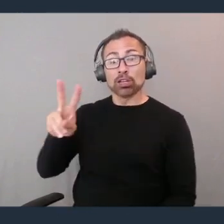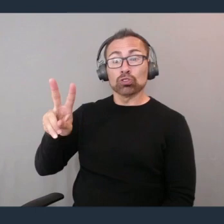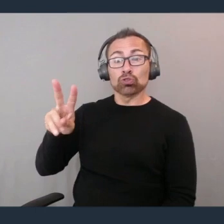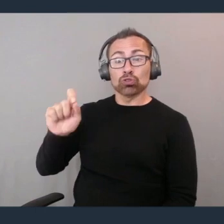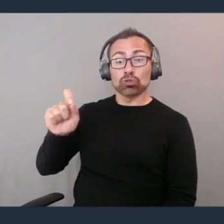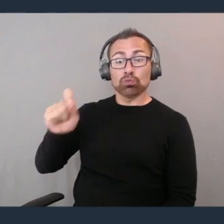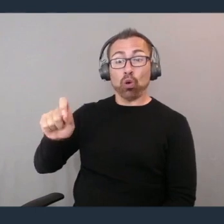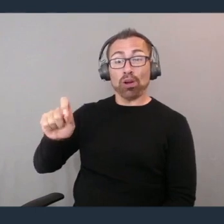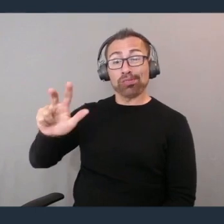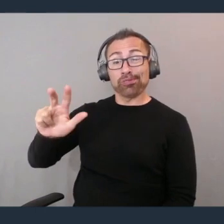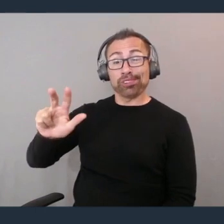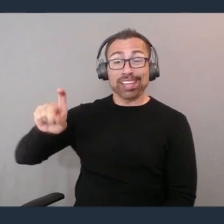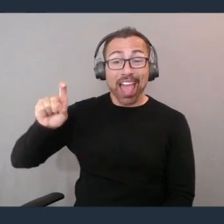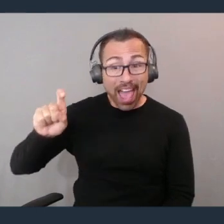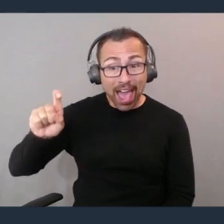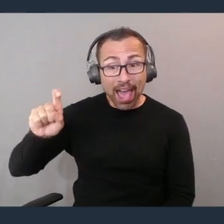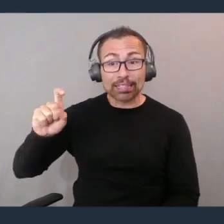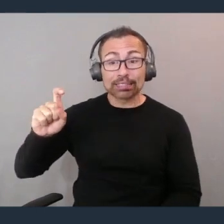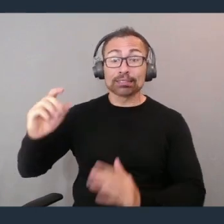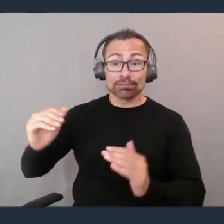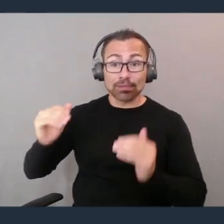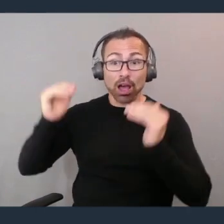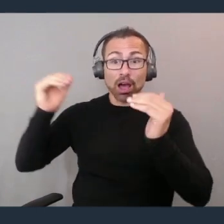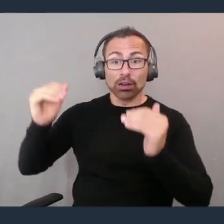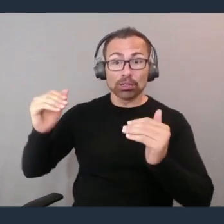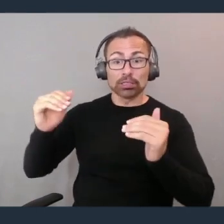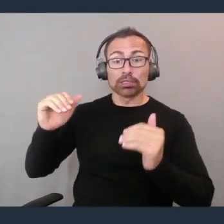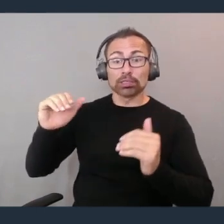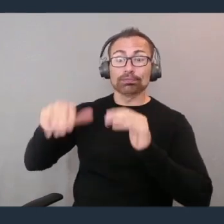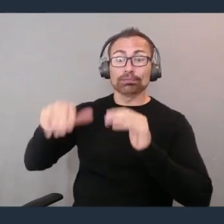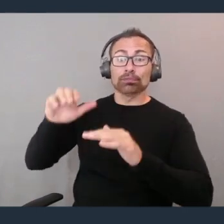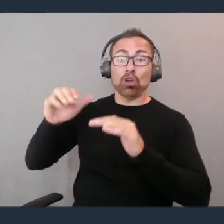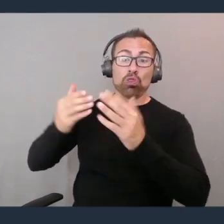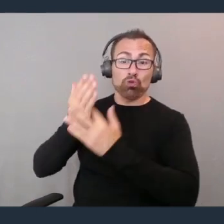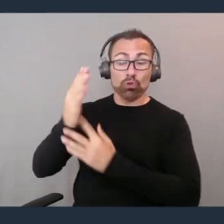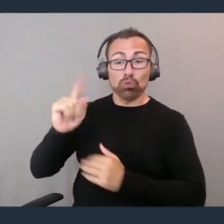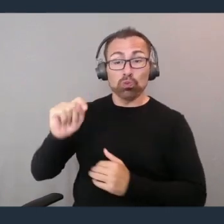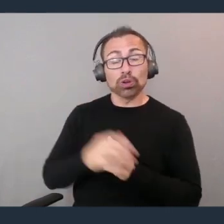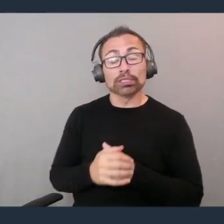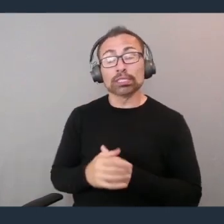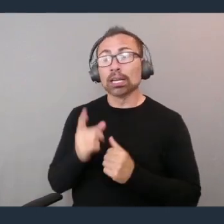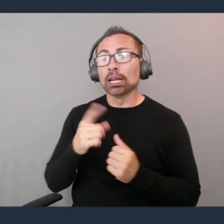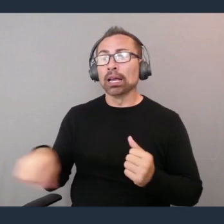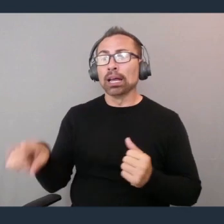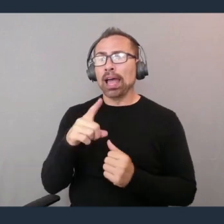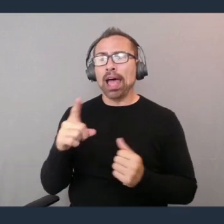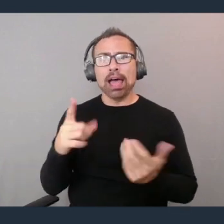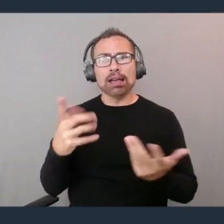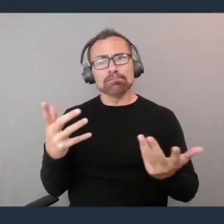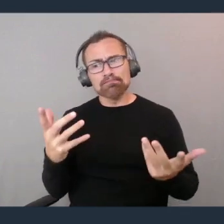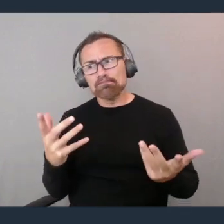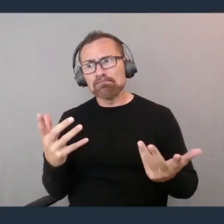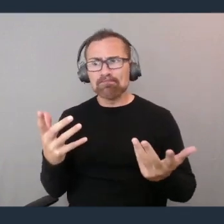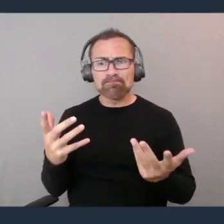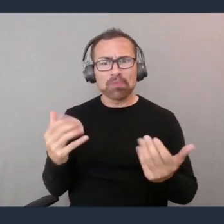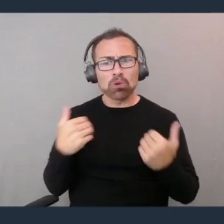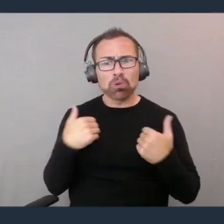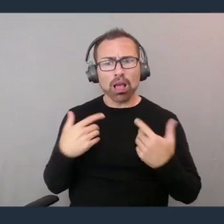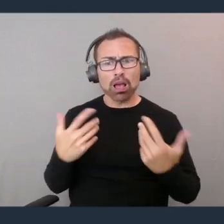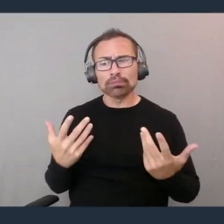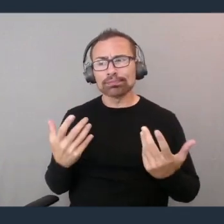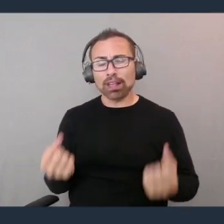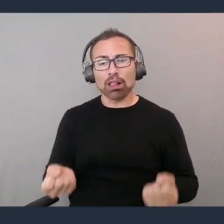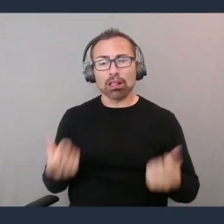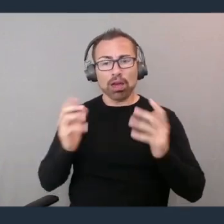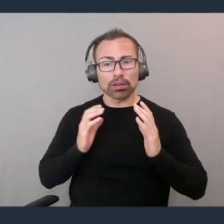customers were saving up to 70% over comparable GPU-based instances. And we had a lot of customers